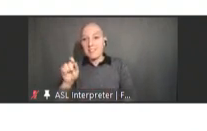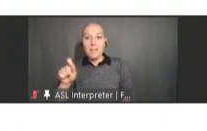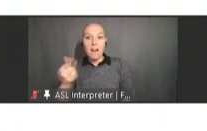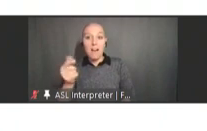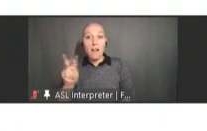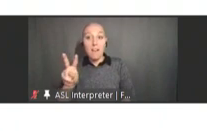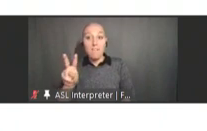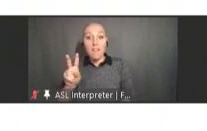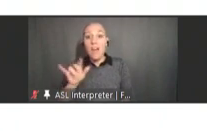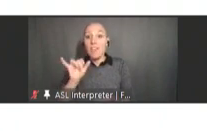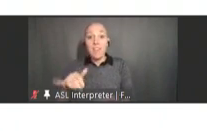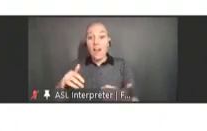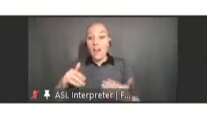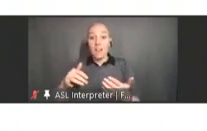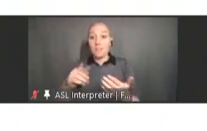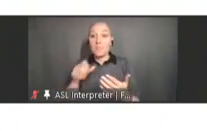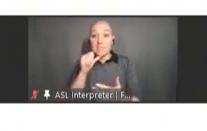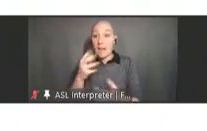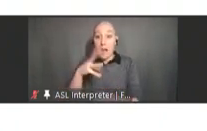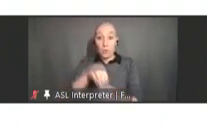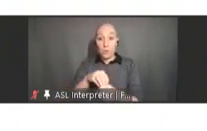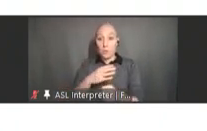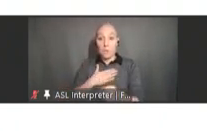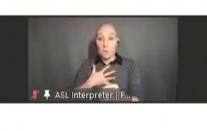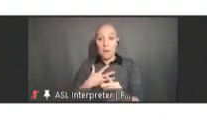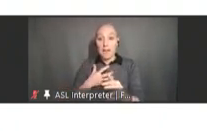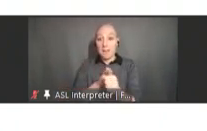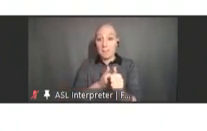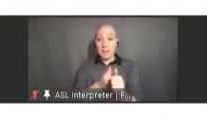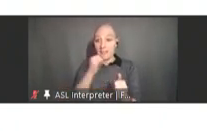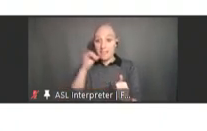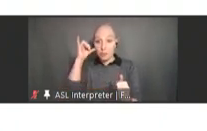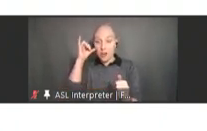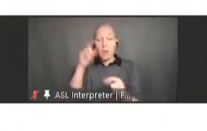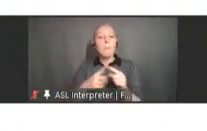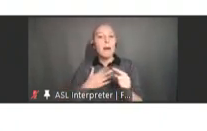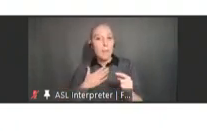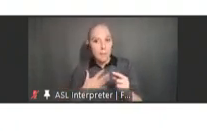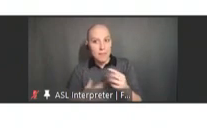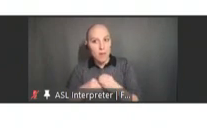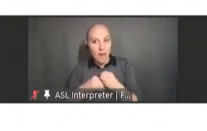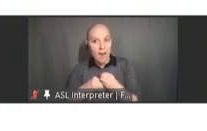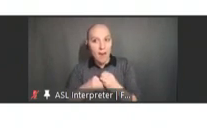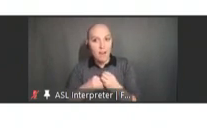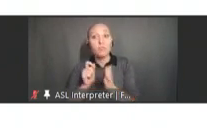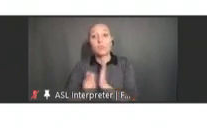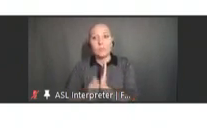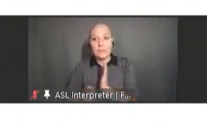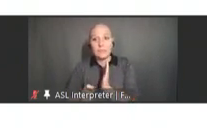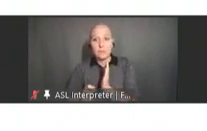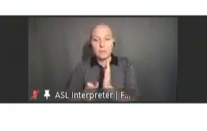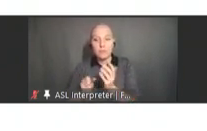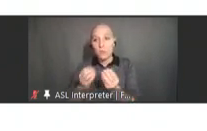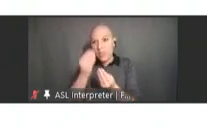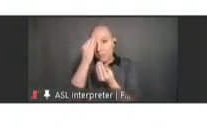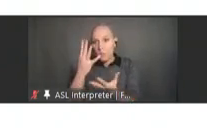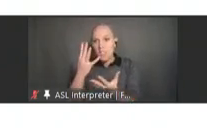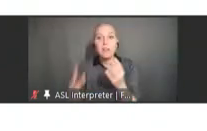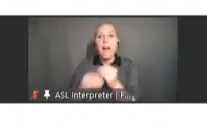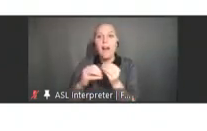shared yesterday, a written update, but I'm happy to add that in so that the information gets added into the